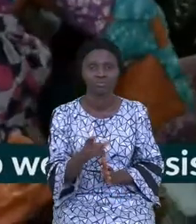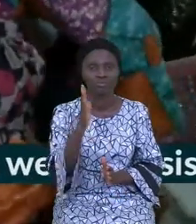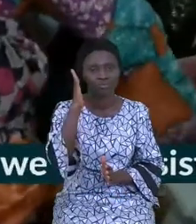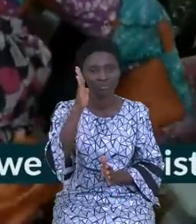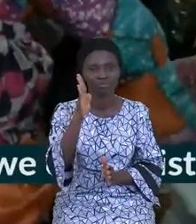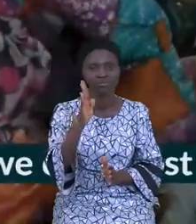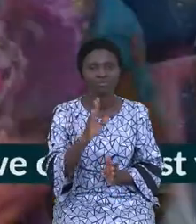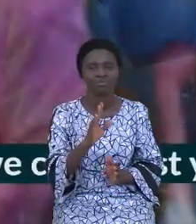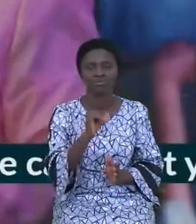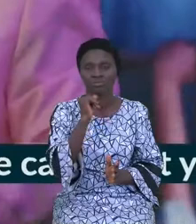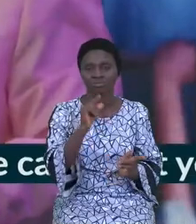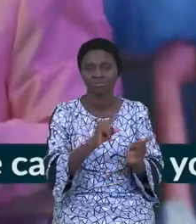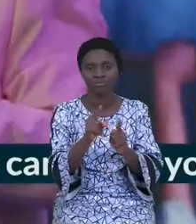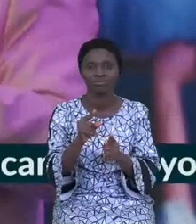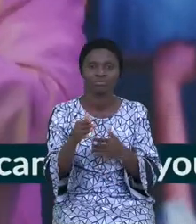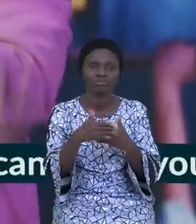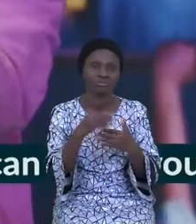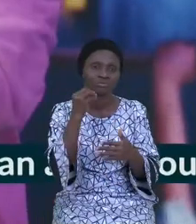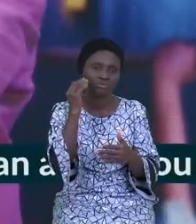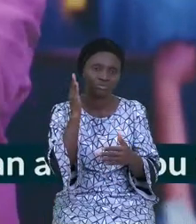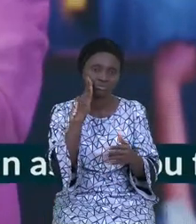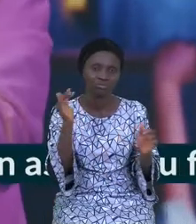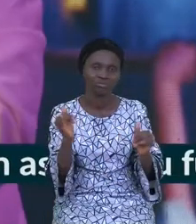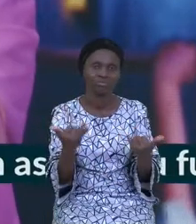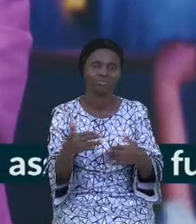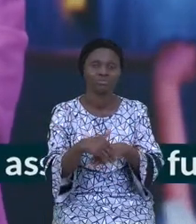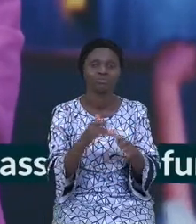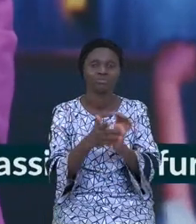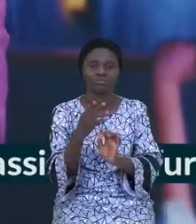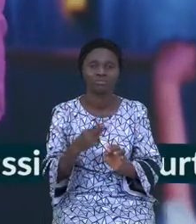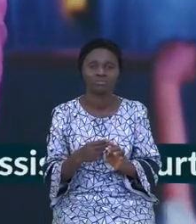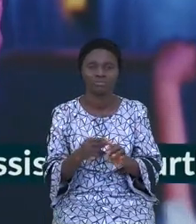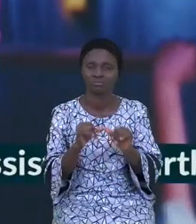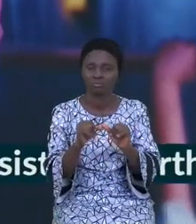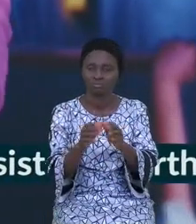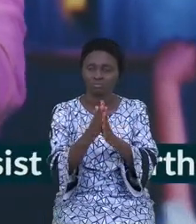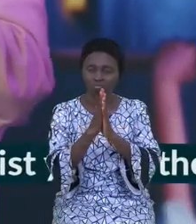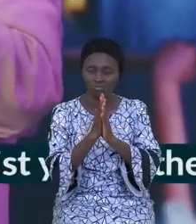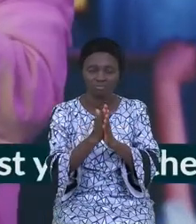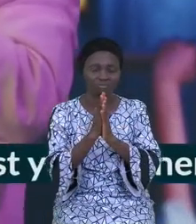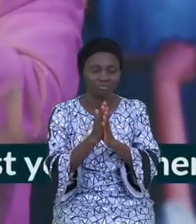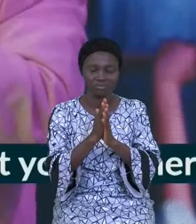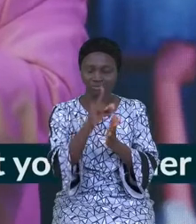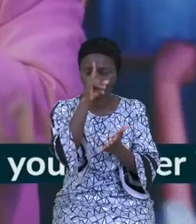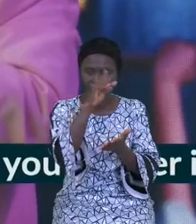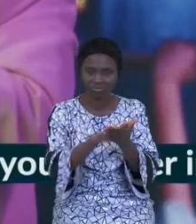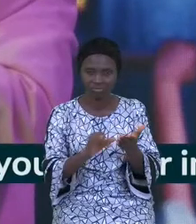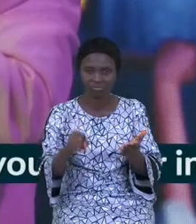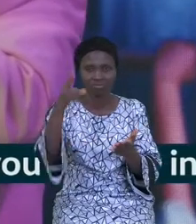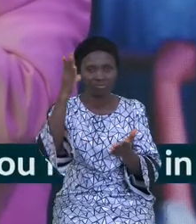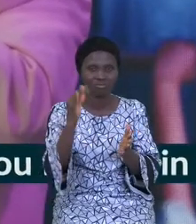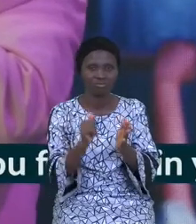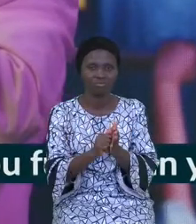tonight in Jesus' name. I believe you are praying. Pray and believe God, that God of